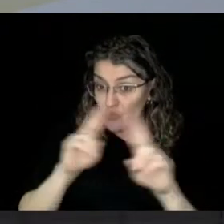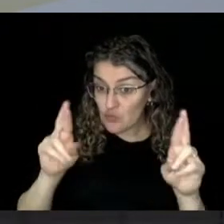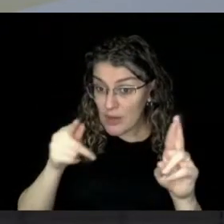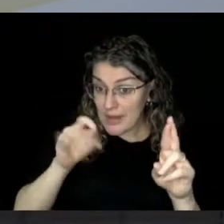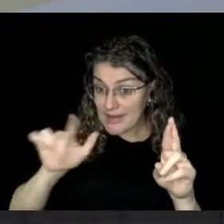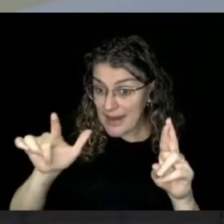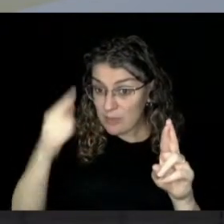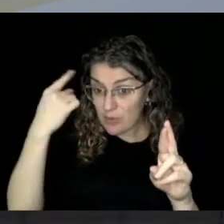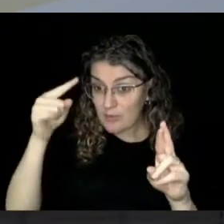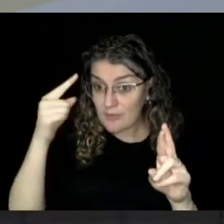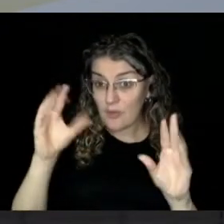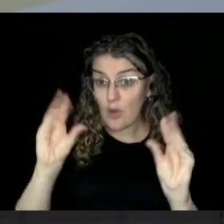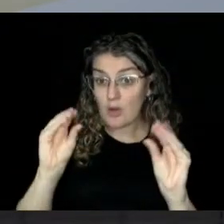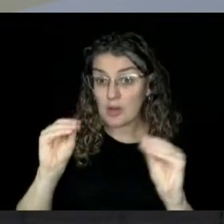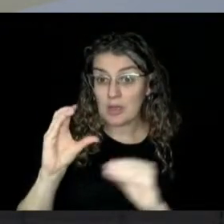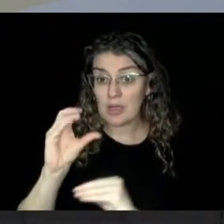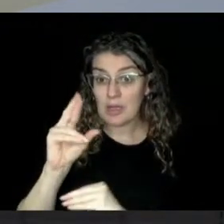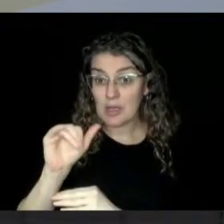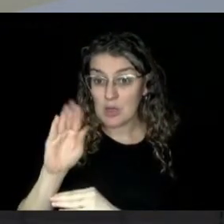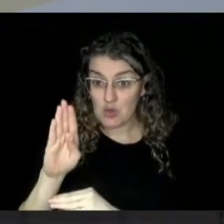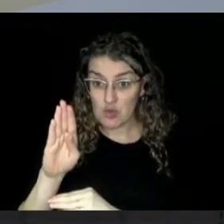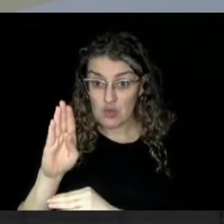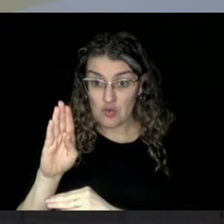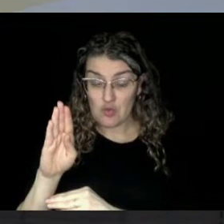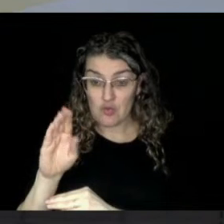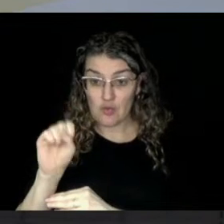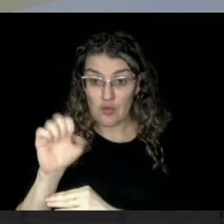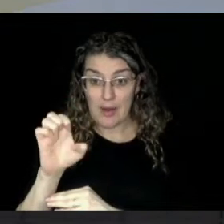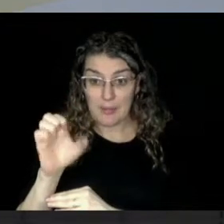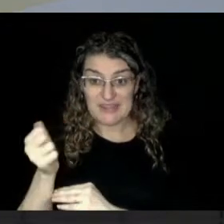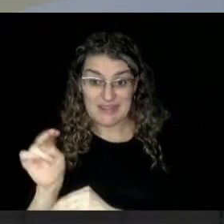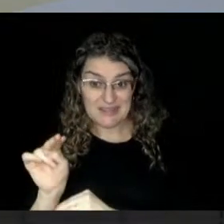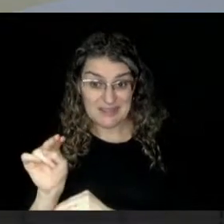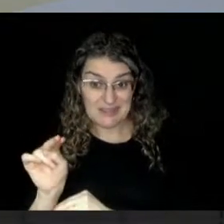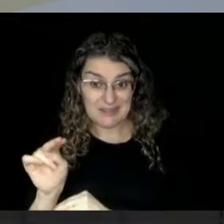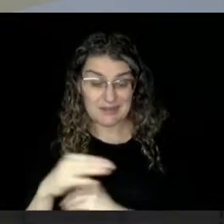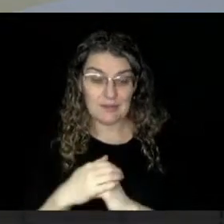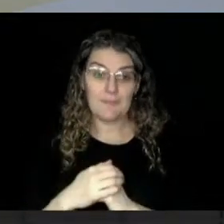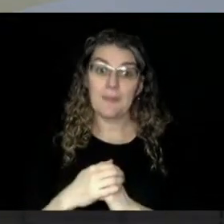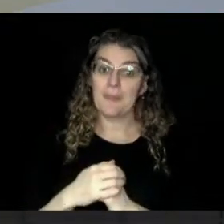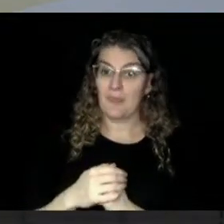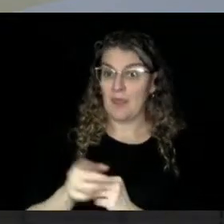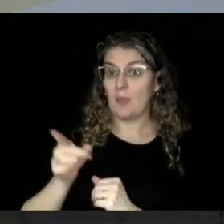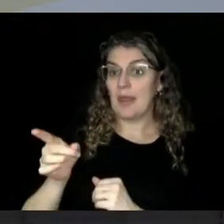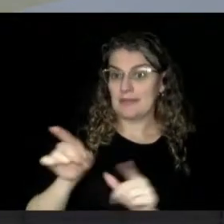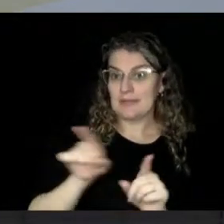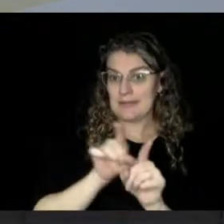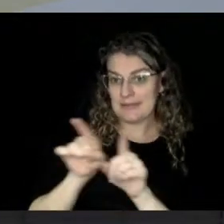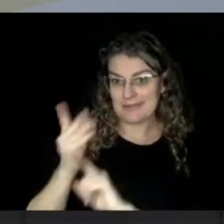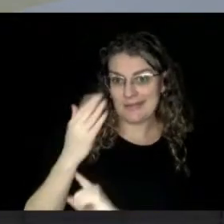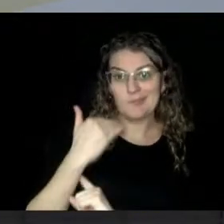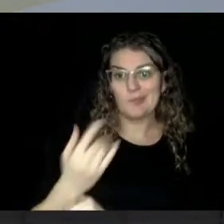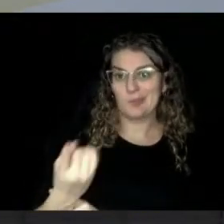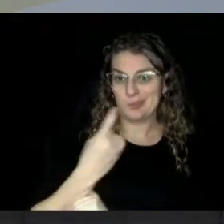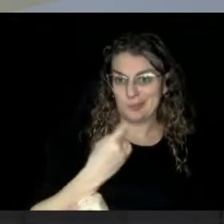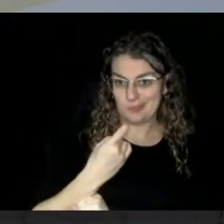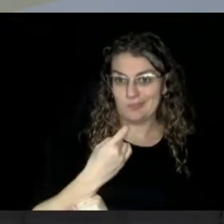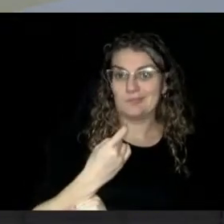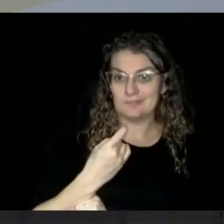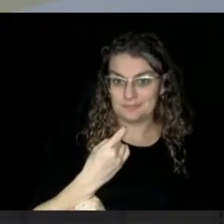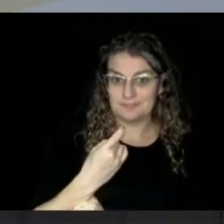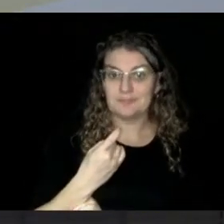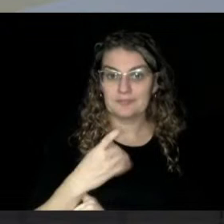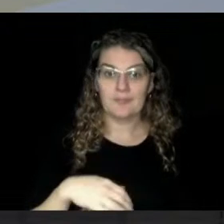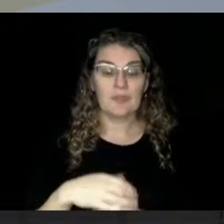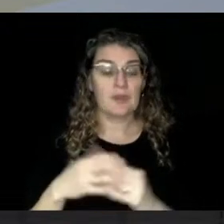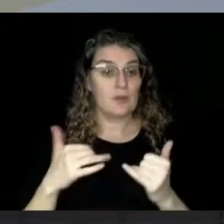Hi, Rachel. So you're just similar to some of the other, to an earlier question. We're continuing